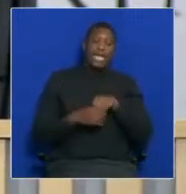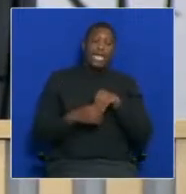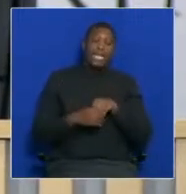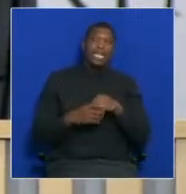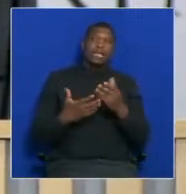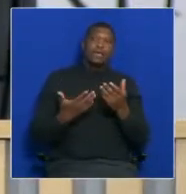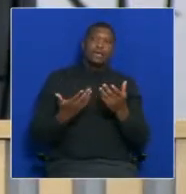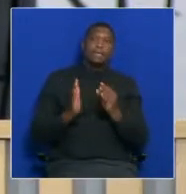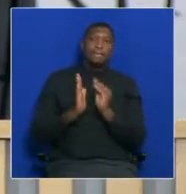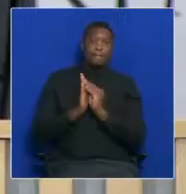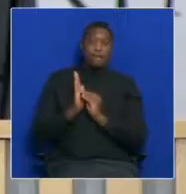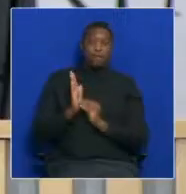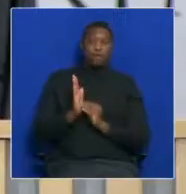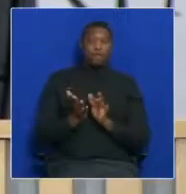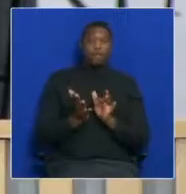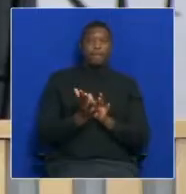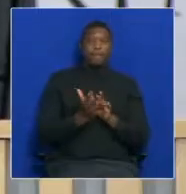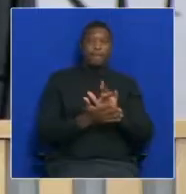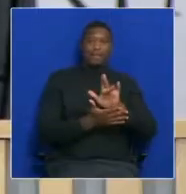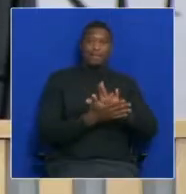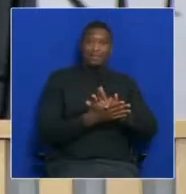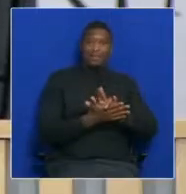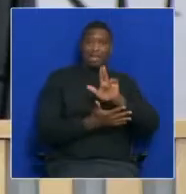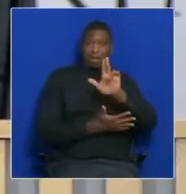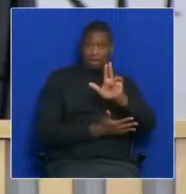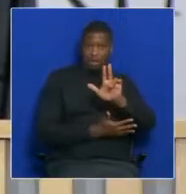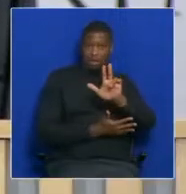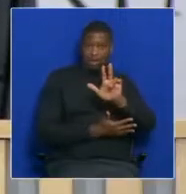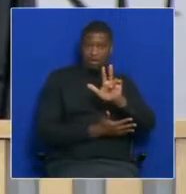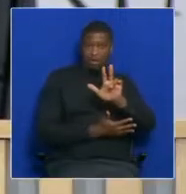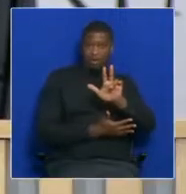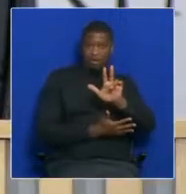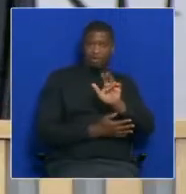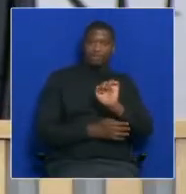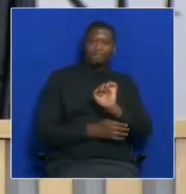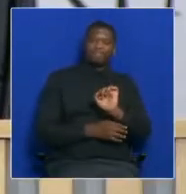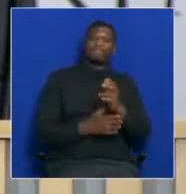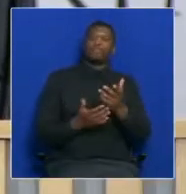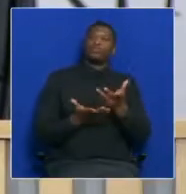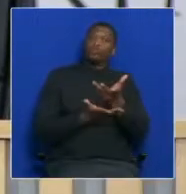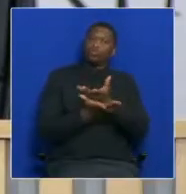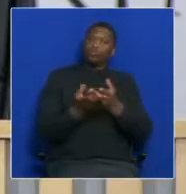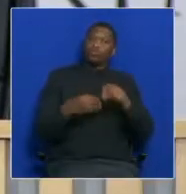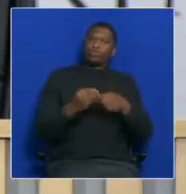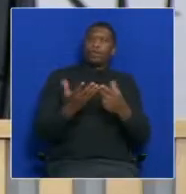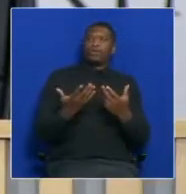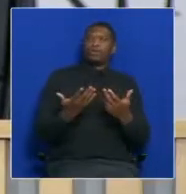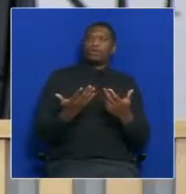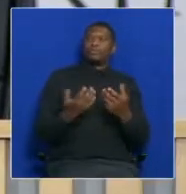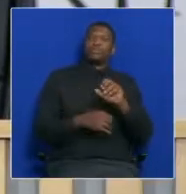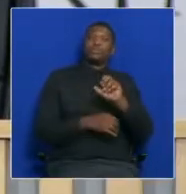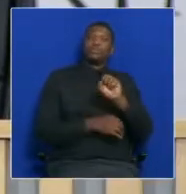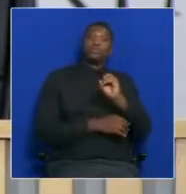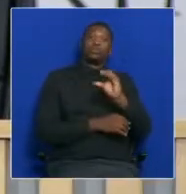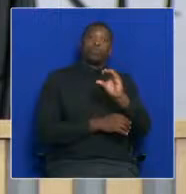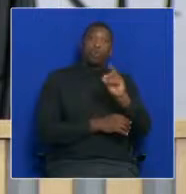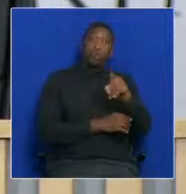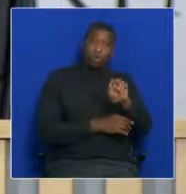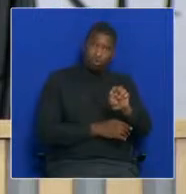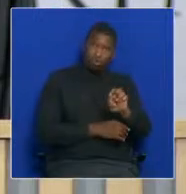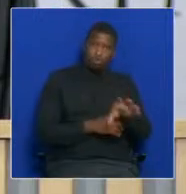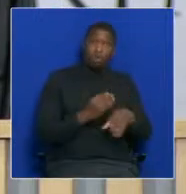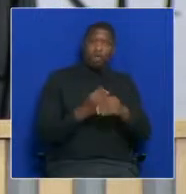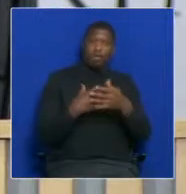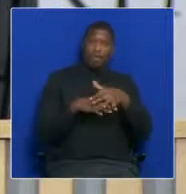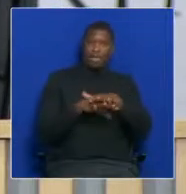page 18 of the manual, where it talks to scope and applicability. It reads, the manual is